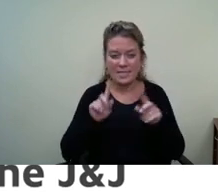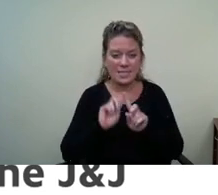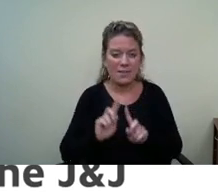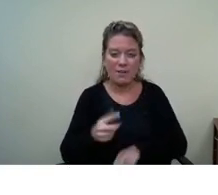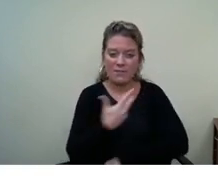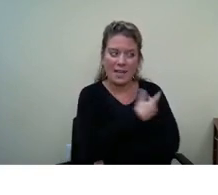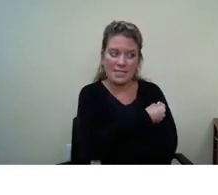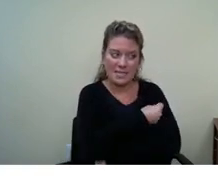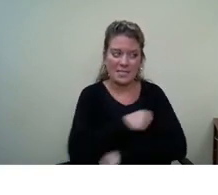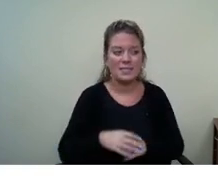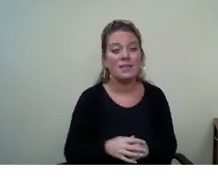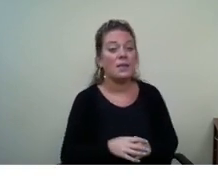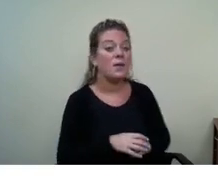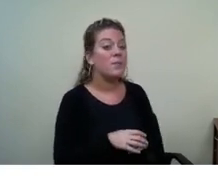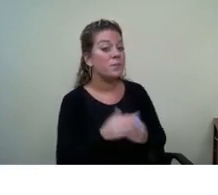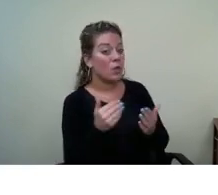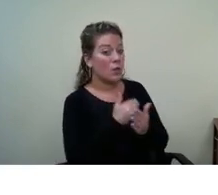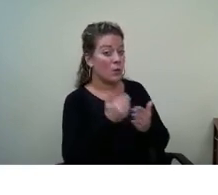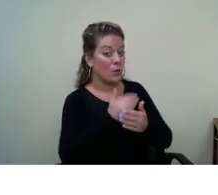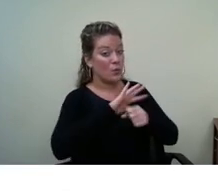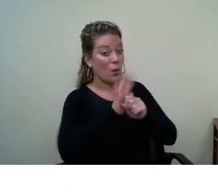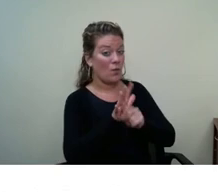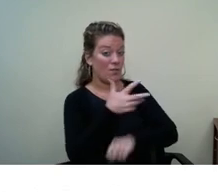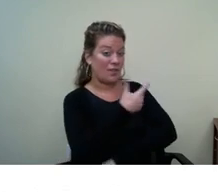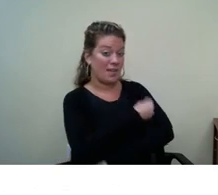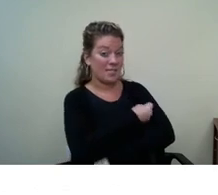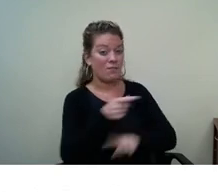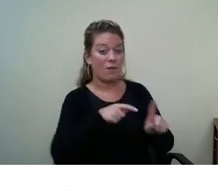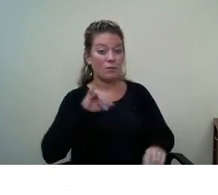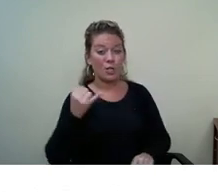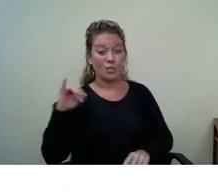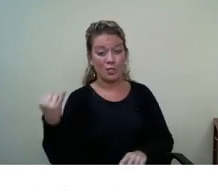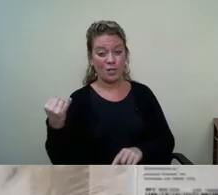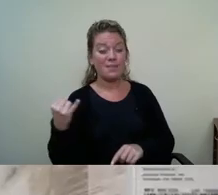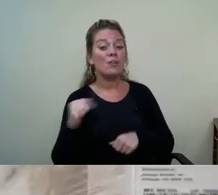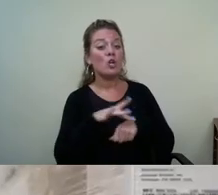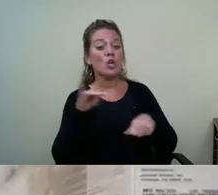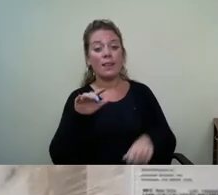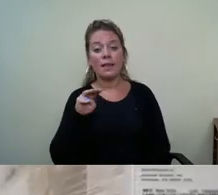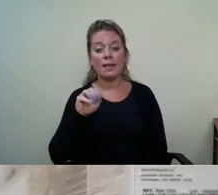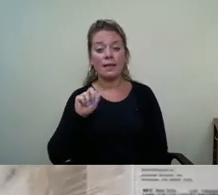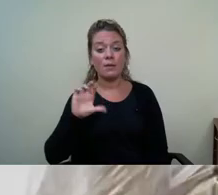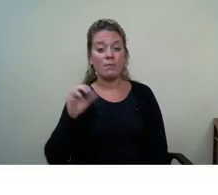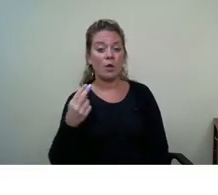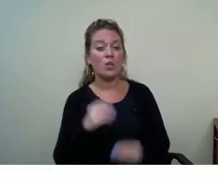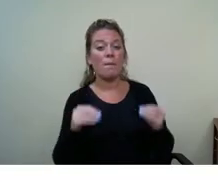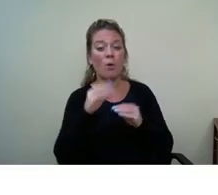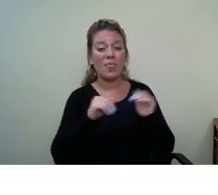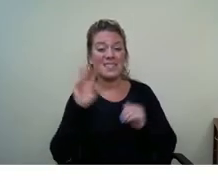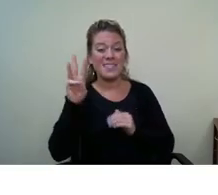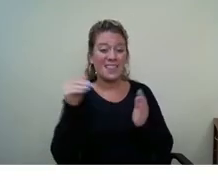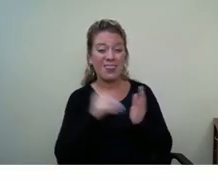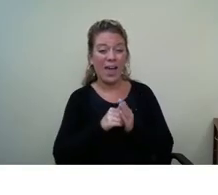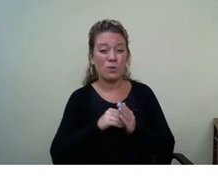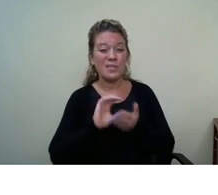new one-dose COVID-19 vaccine from Johnson & Johnson. In early March, more than 6,000 doses were supposed to be shipped